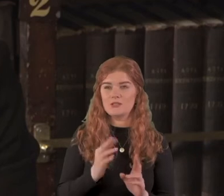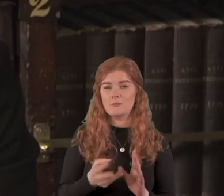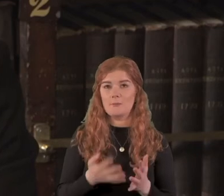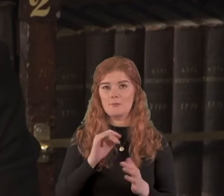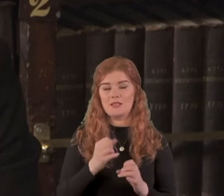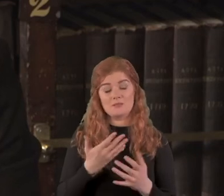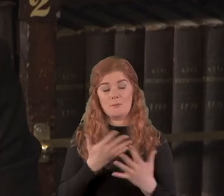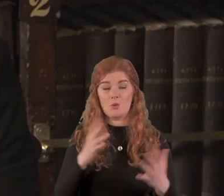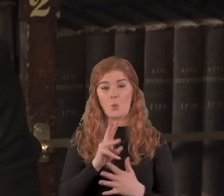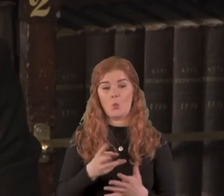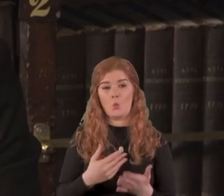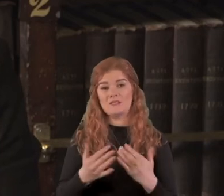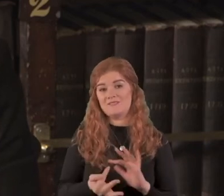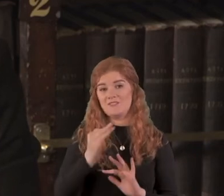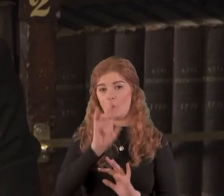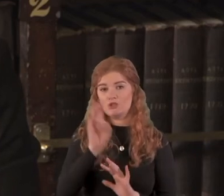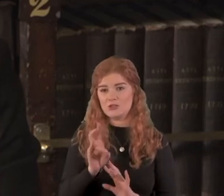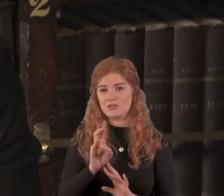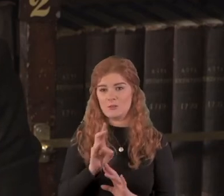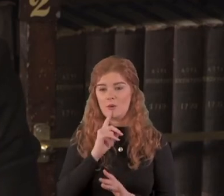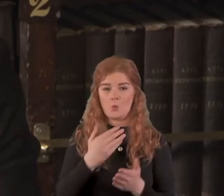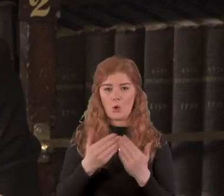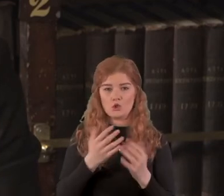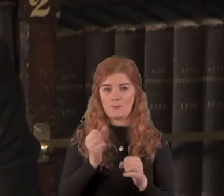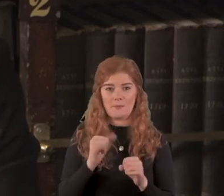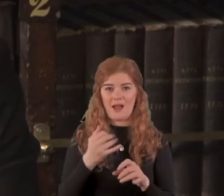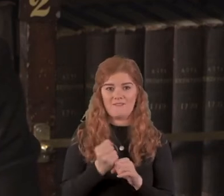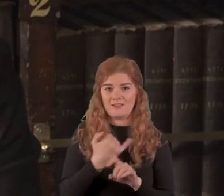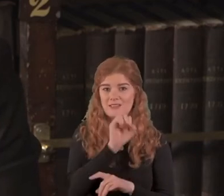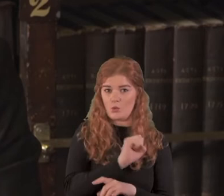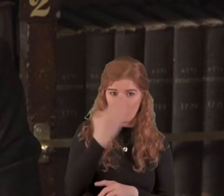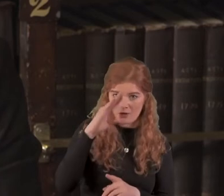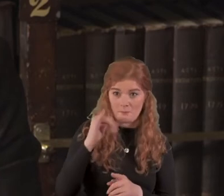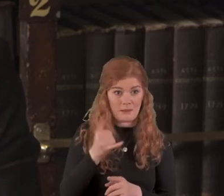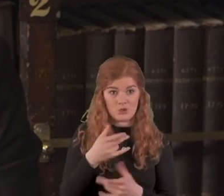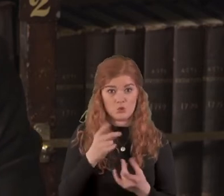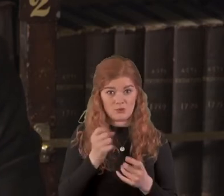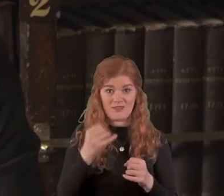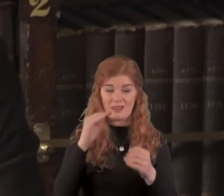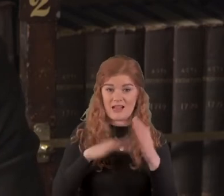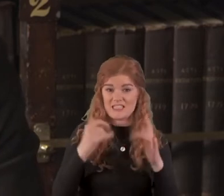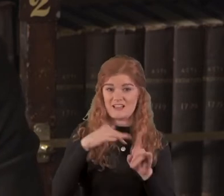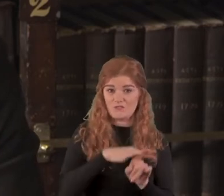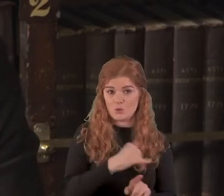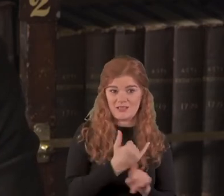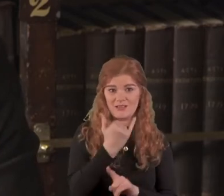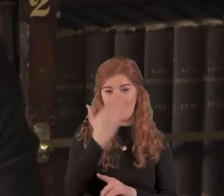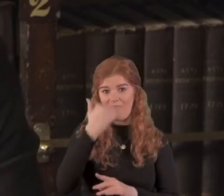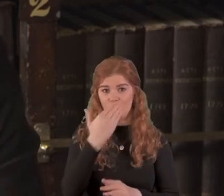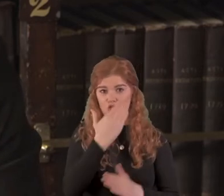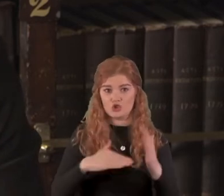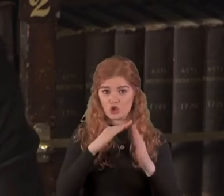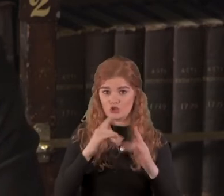great what-ifs without partition, might you have, in the south of Ireland, might you have had less influence possibly of the Catholic Church in Irish